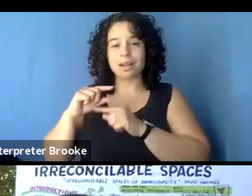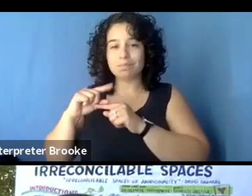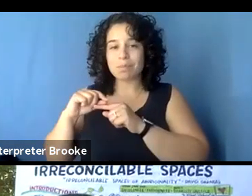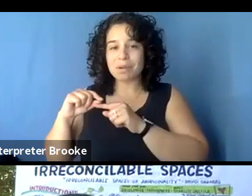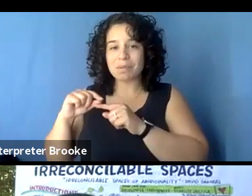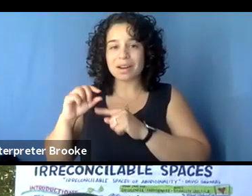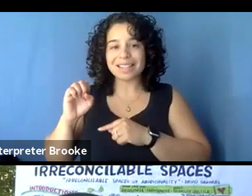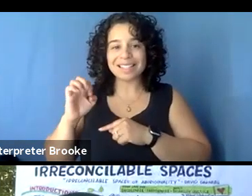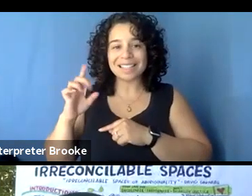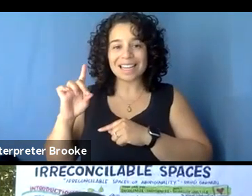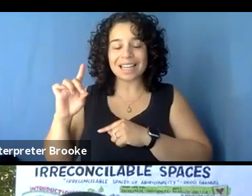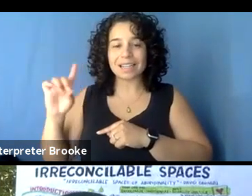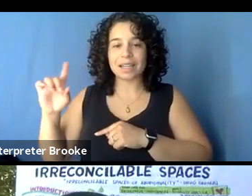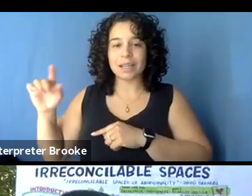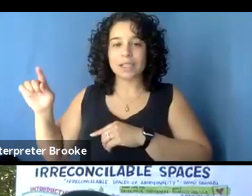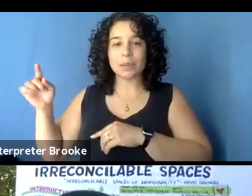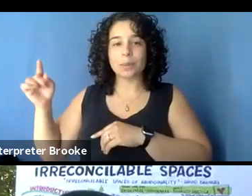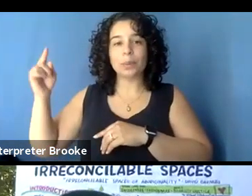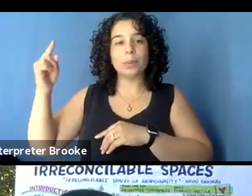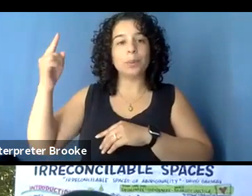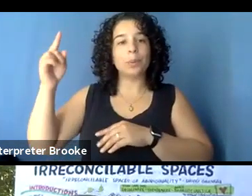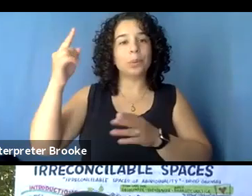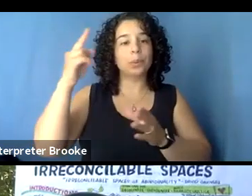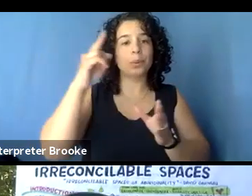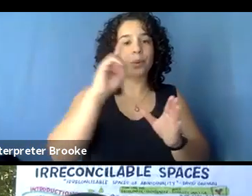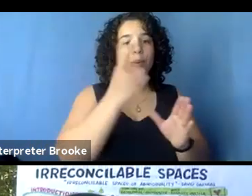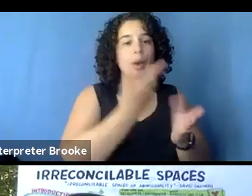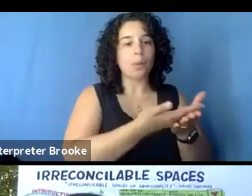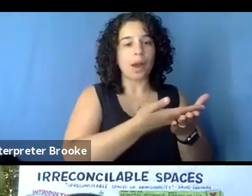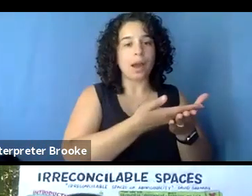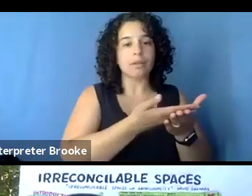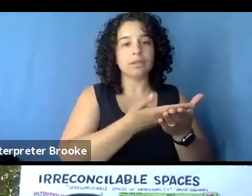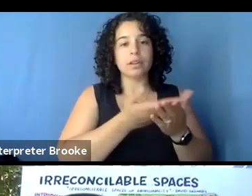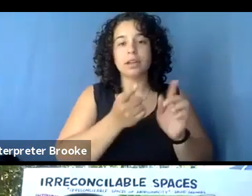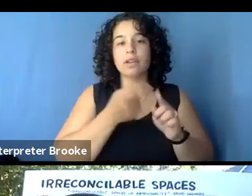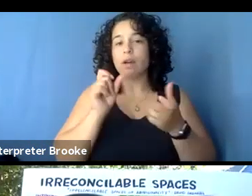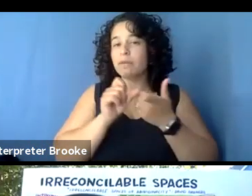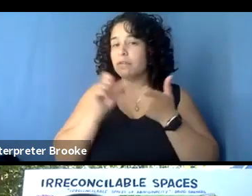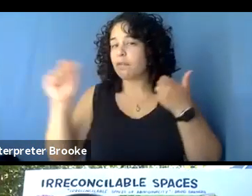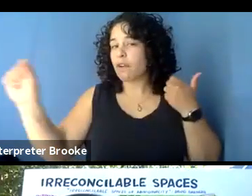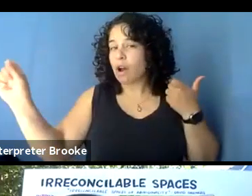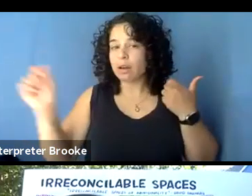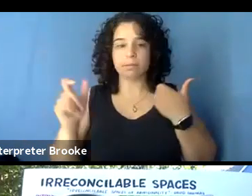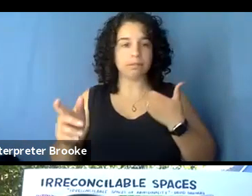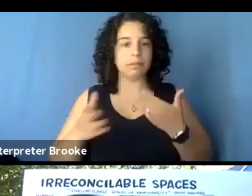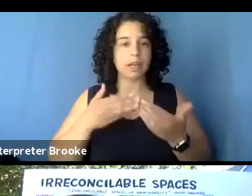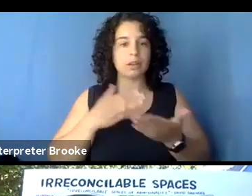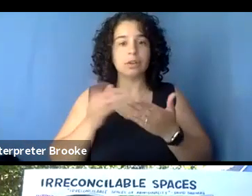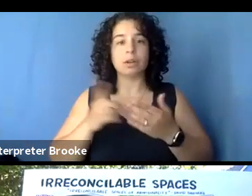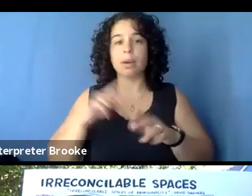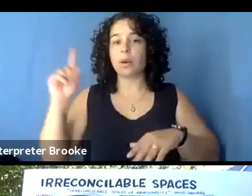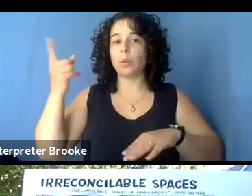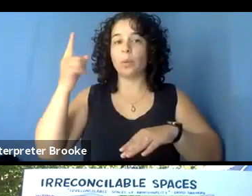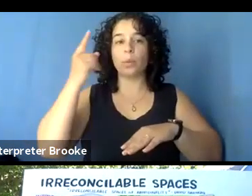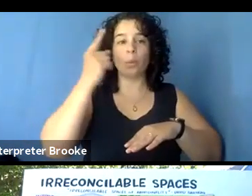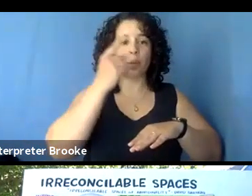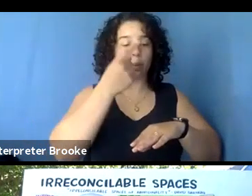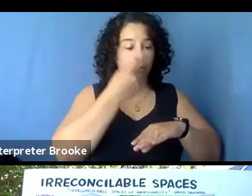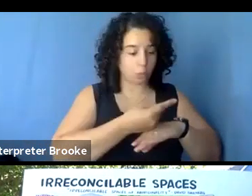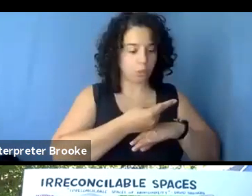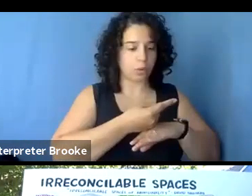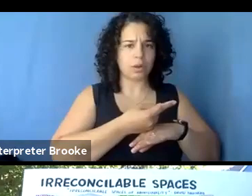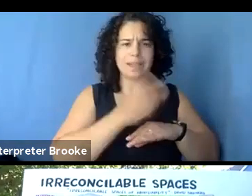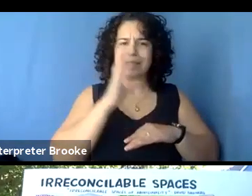somehow, while in the moment it is perhaps an invasive, or it looks like an invasive species, or we call